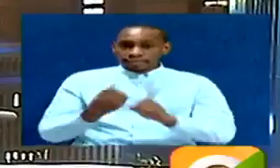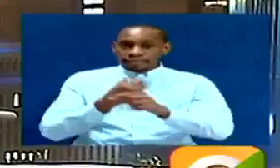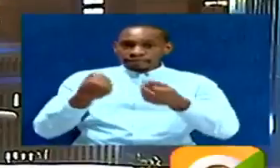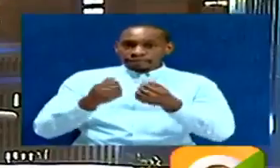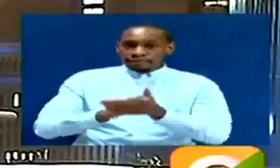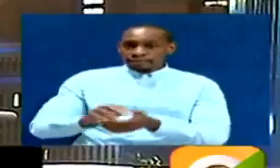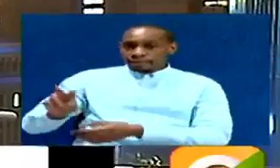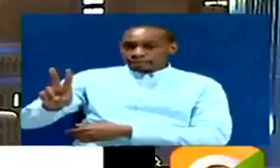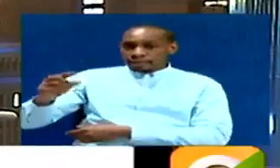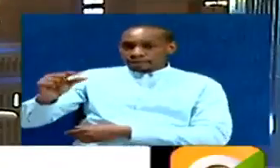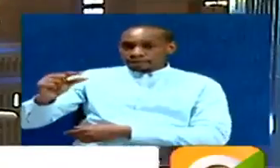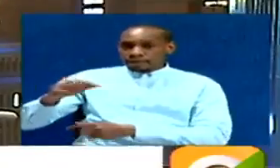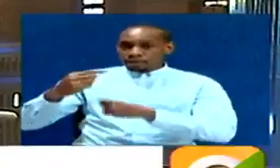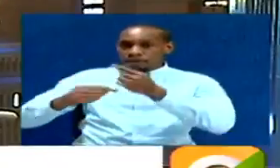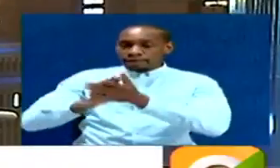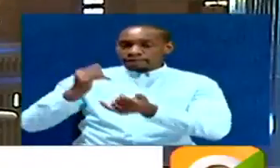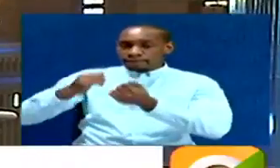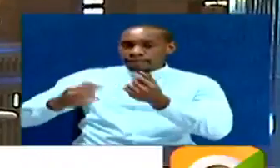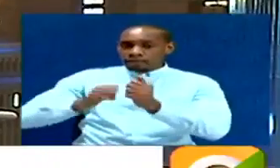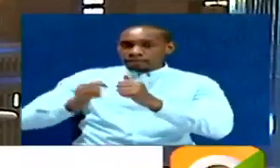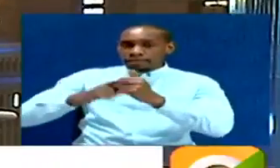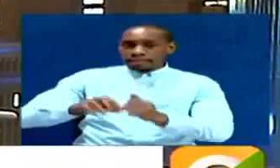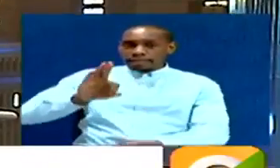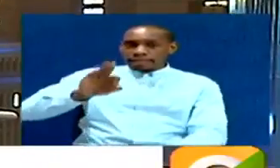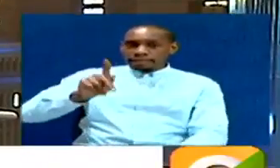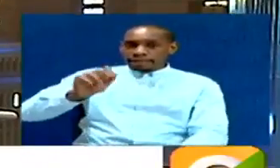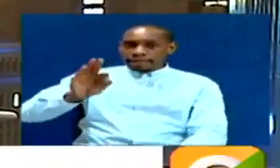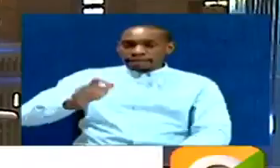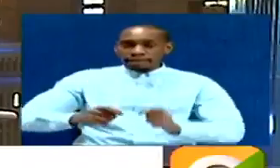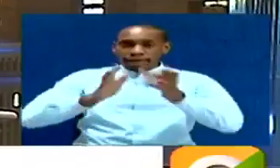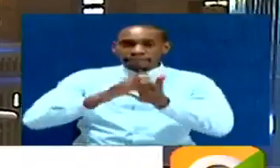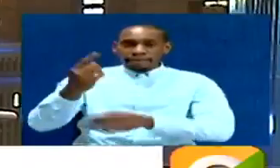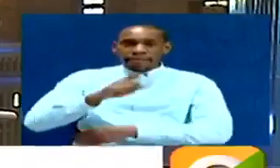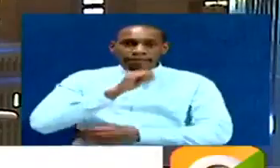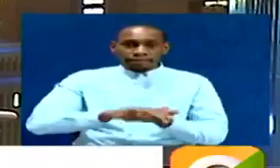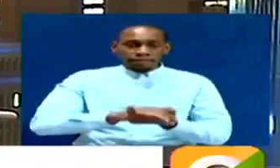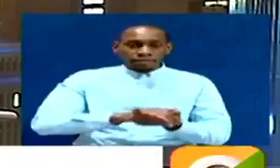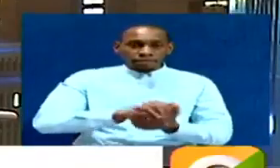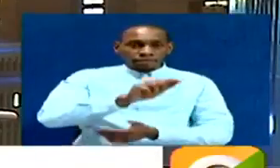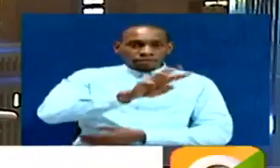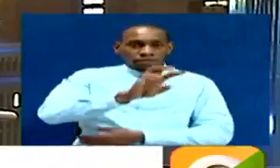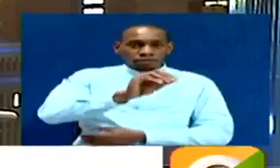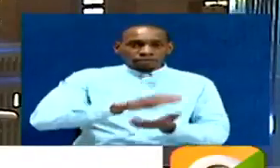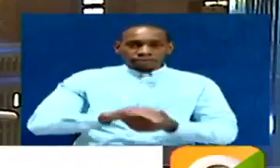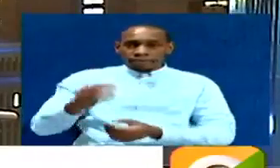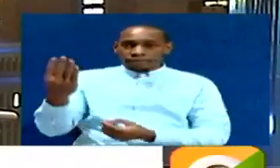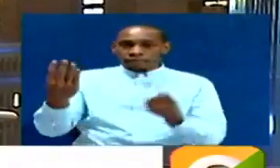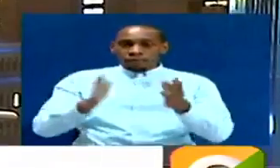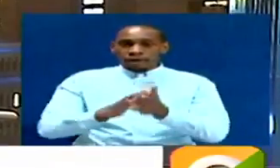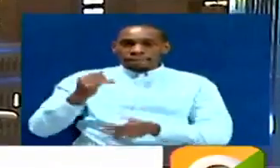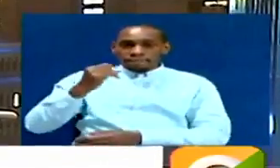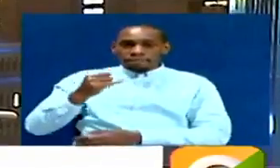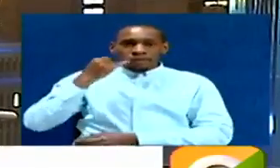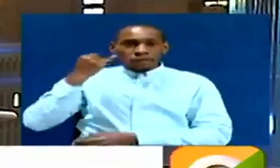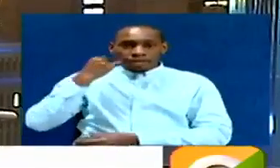A match of Vegpro FC progressed to the last 16 of the FKF Cup, hammering Twomco FC 4-1 at the Nakuru